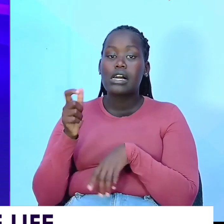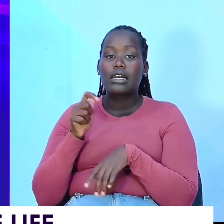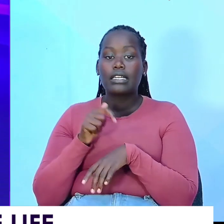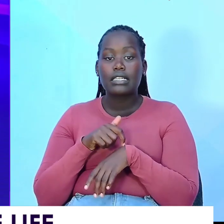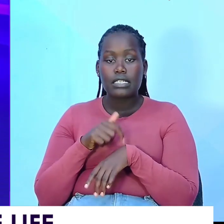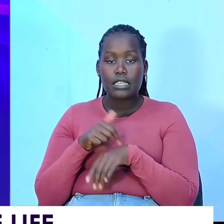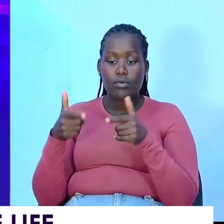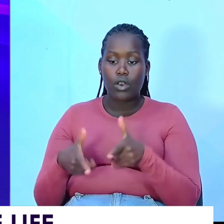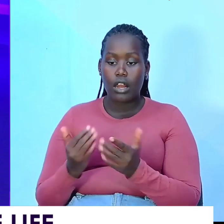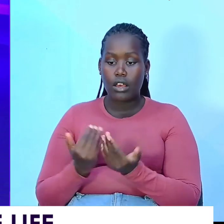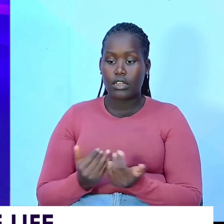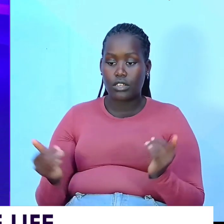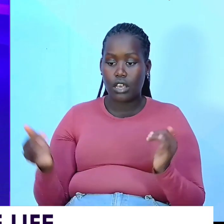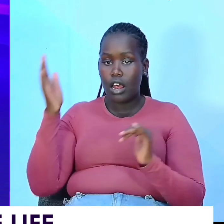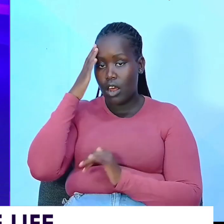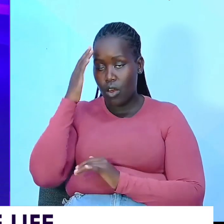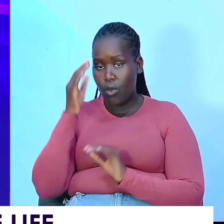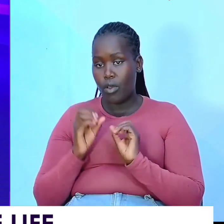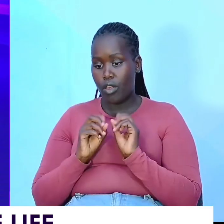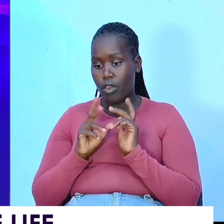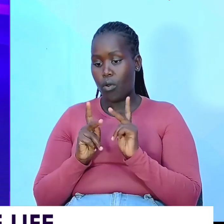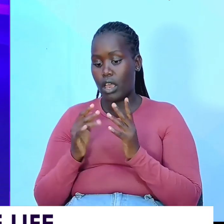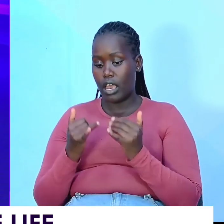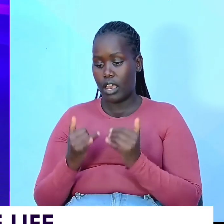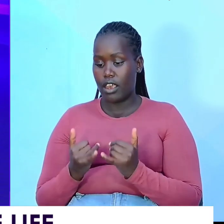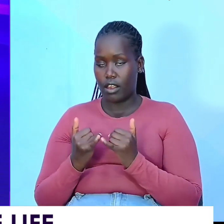your child know that they are okay now to